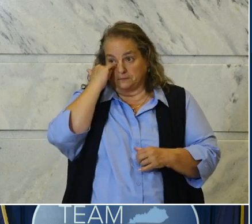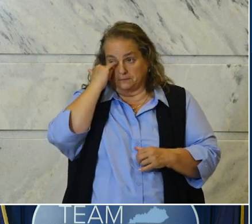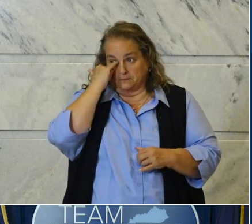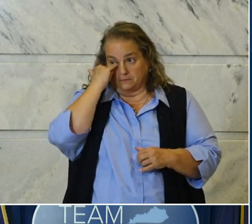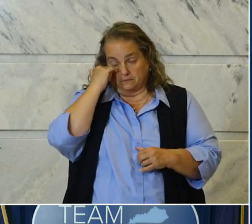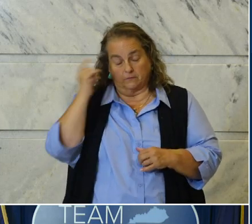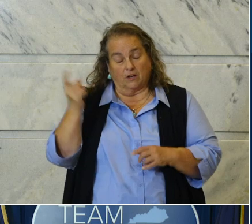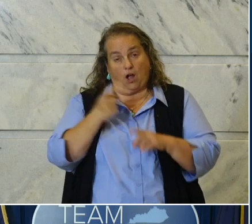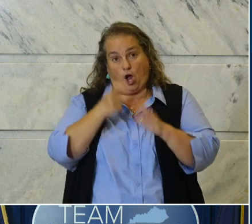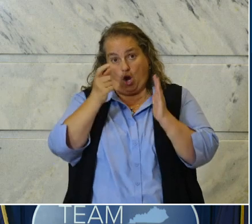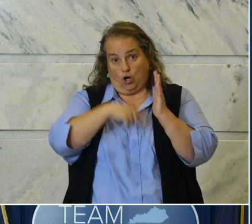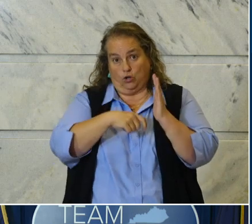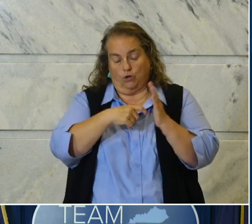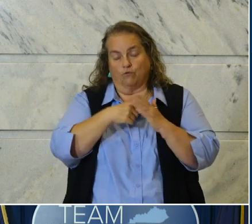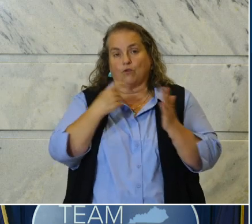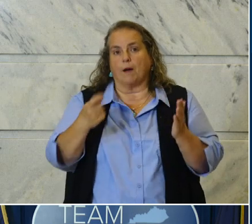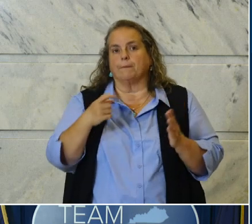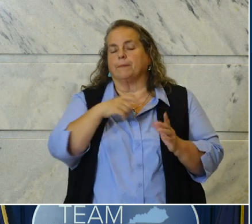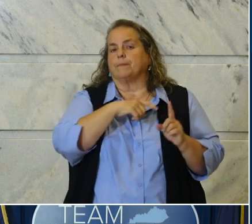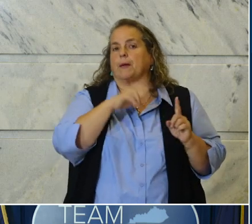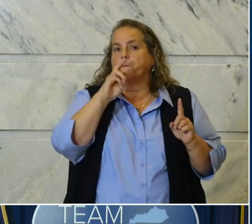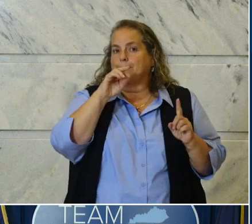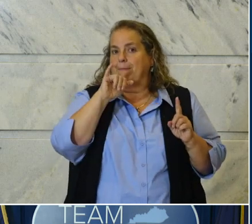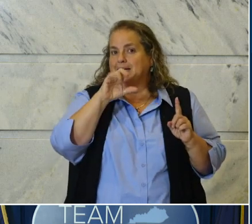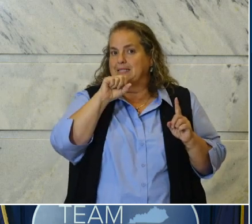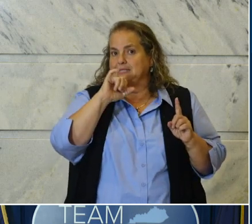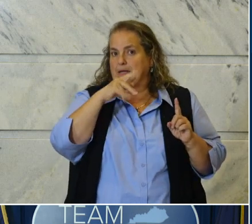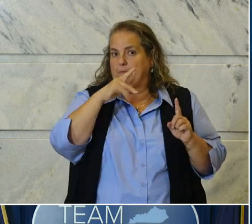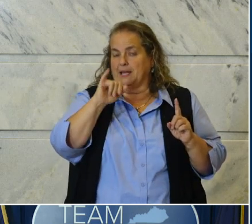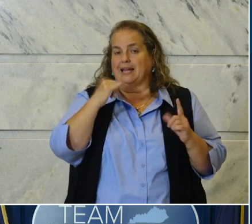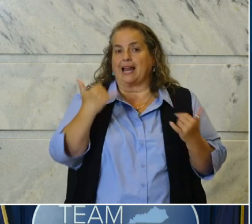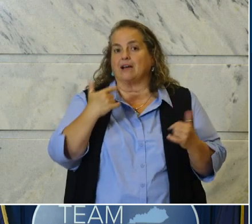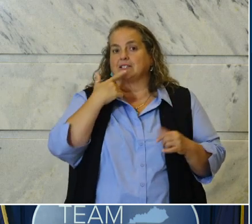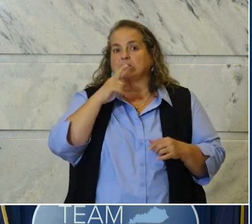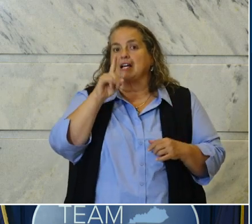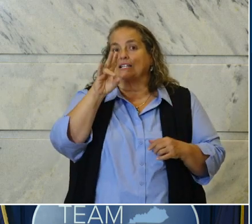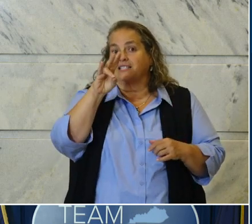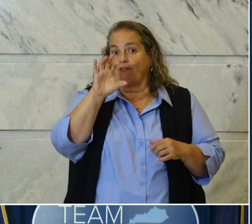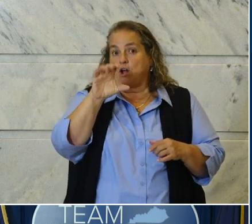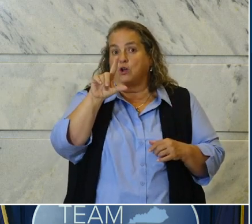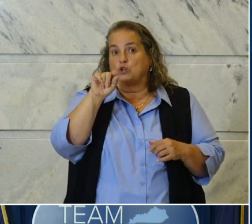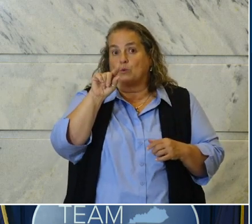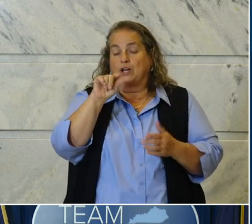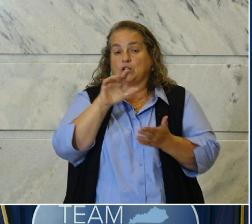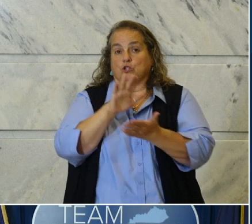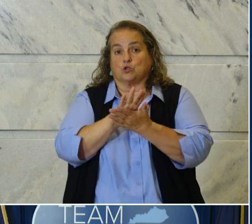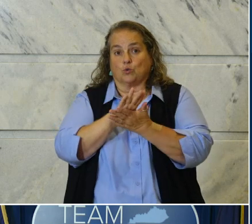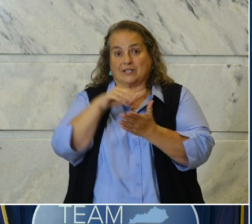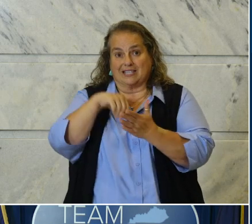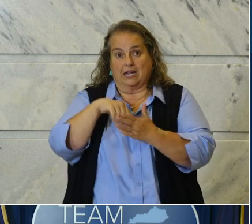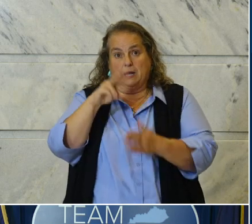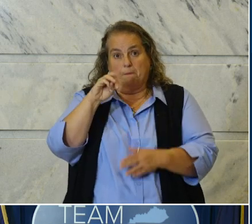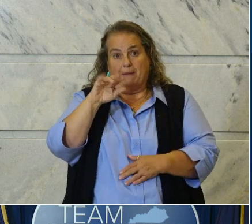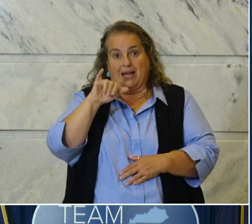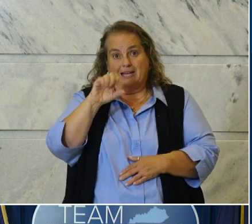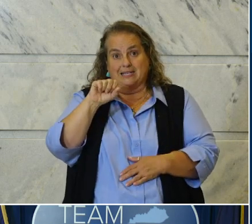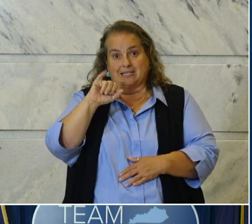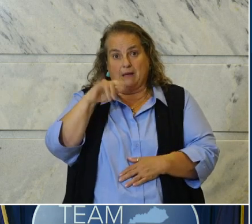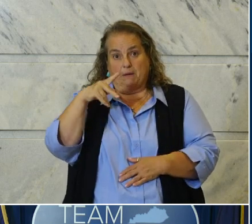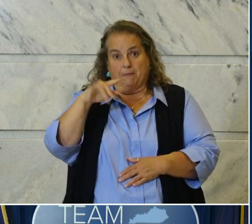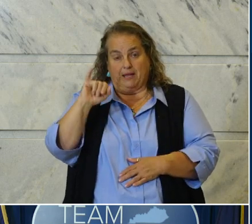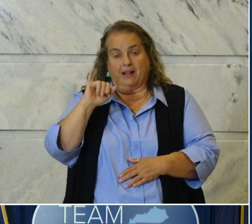Clarion Ledger now says that there are 720 schools in Mississippi that are